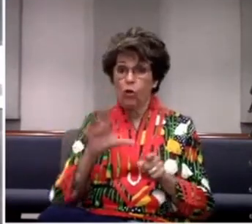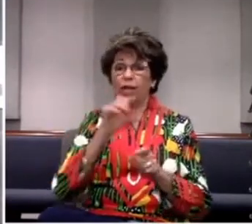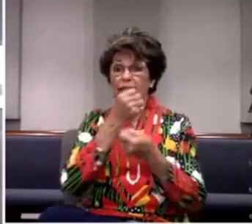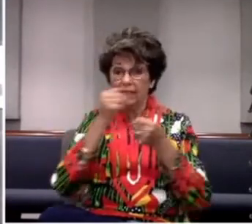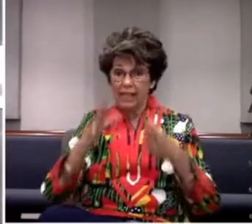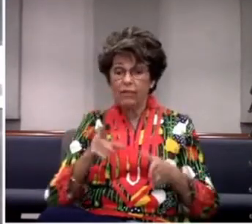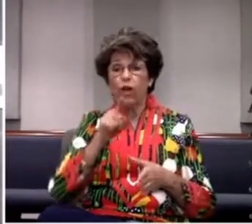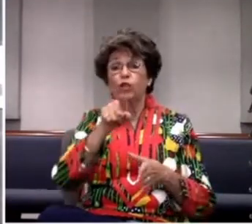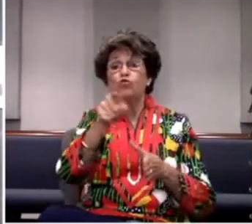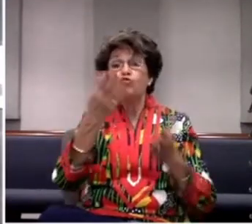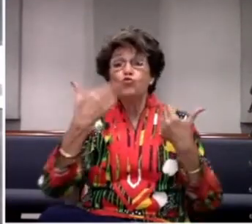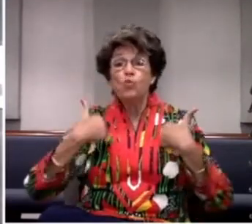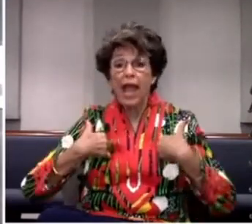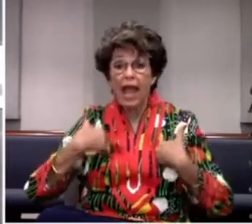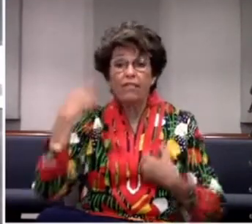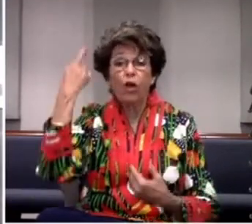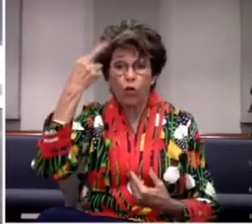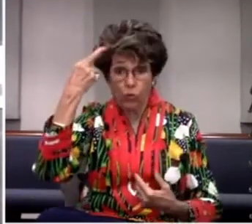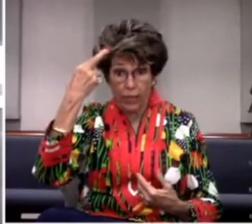show you what Satan is doing today.